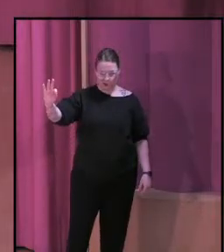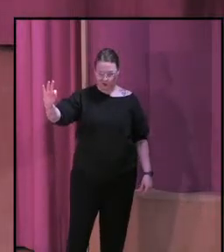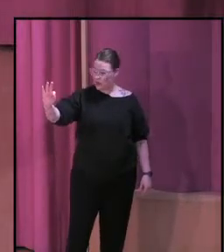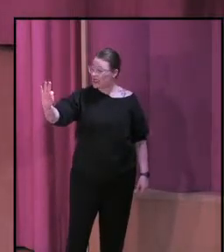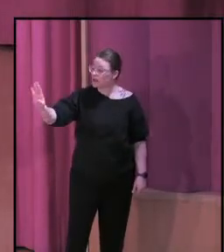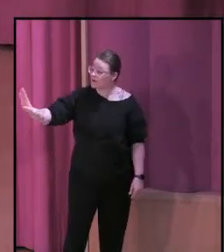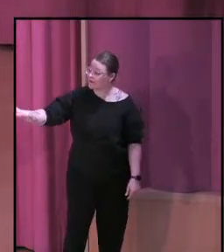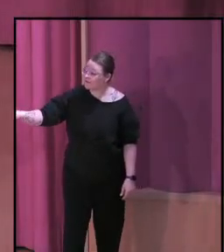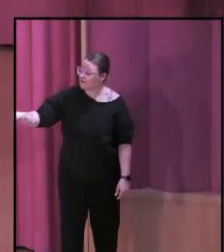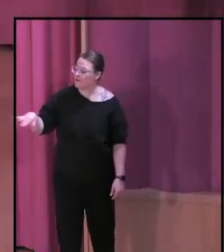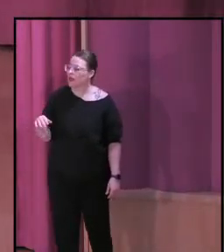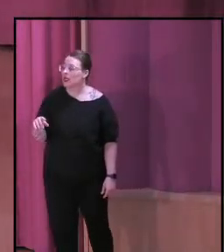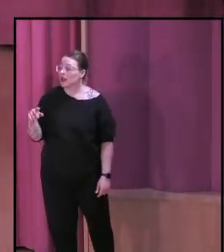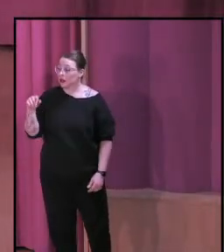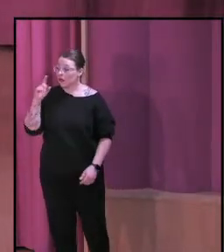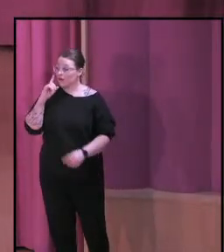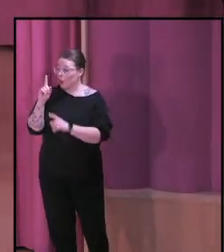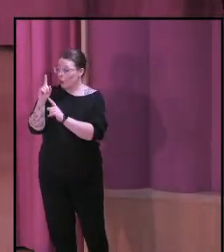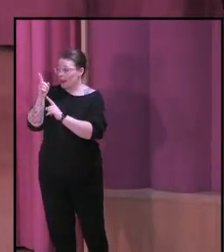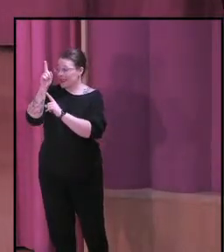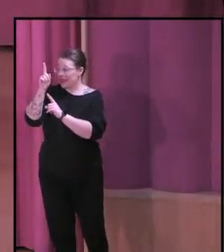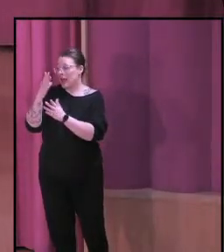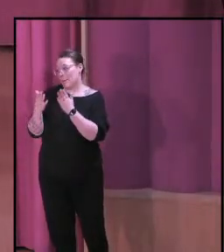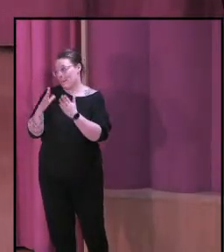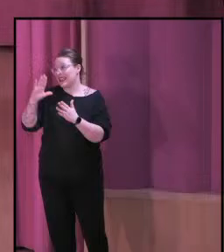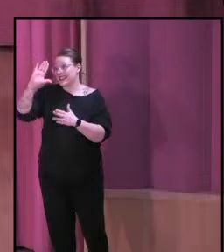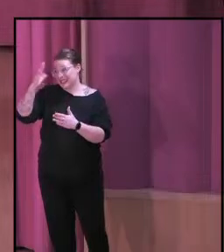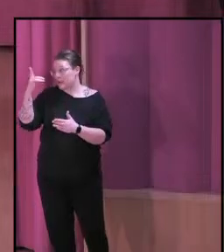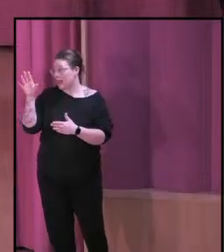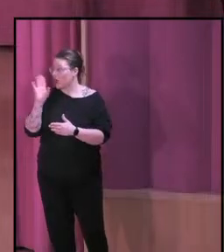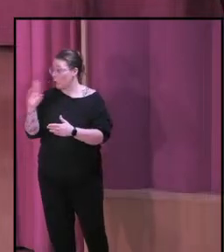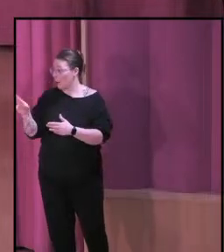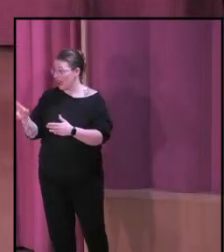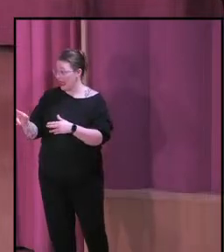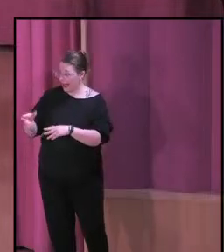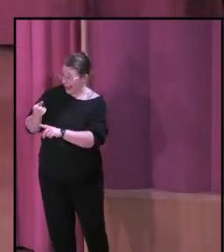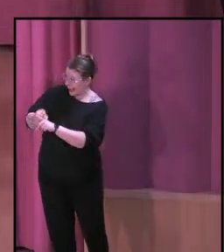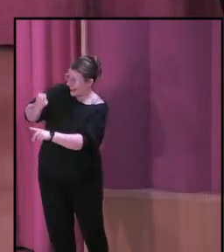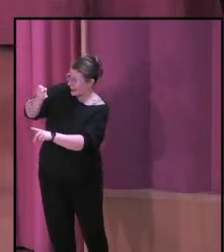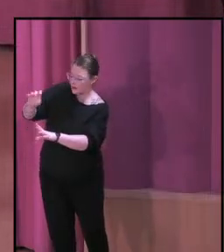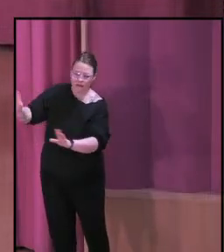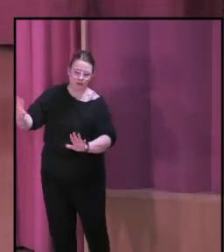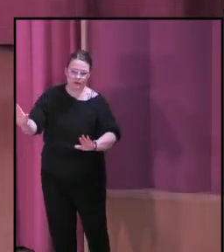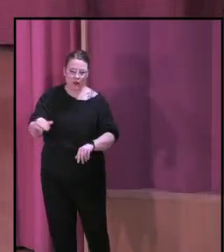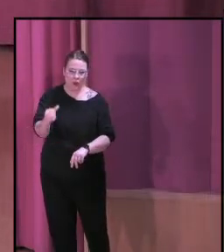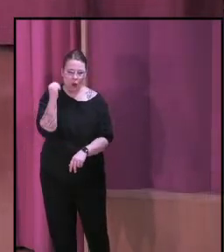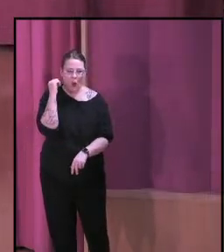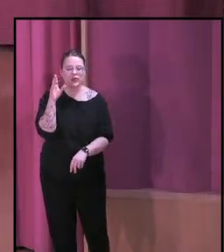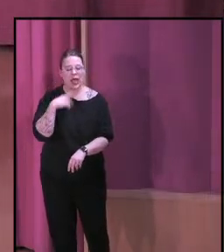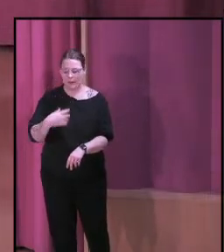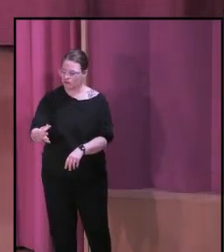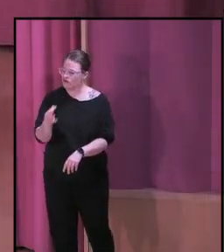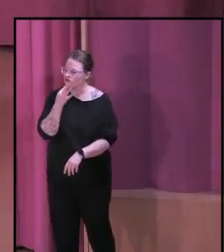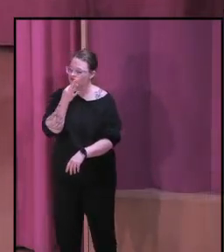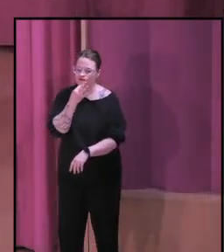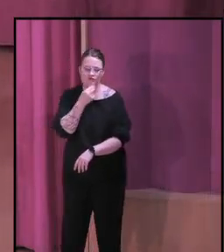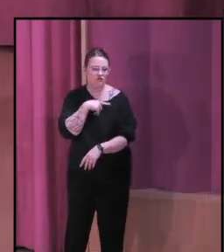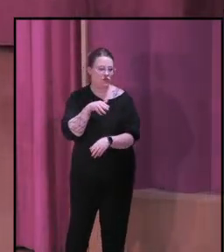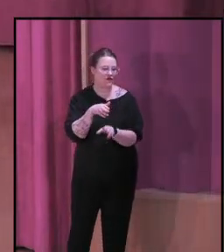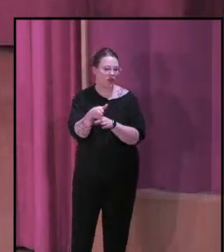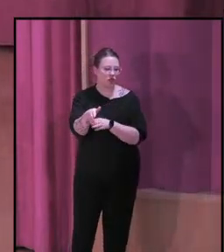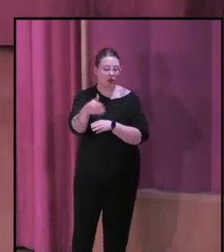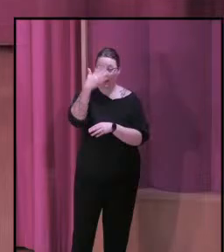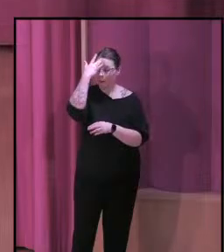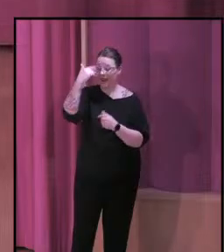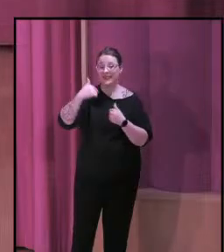Veronica, for just a second, it may appear as though you're going to get smacked by the top. It's not going to happen. I'm a trained professional, and you can tell because